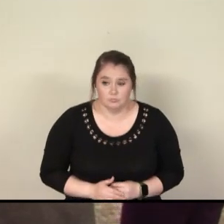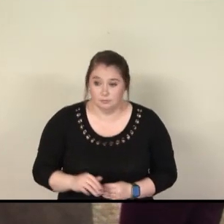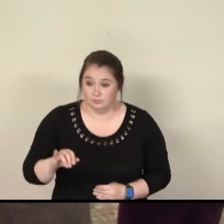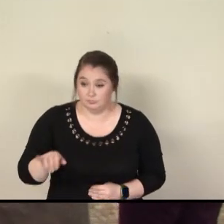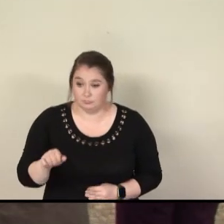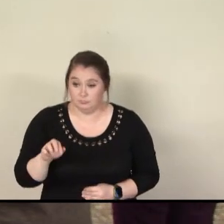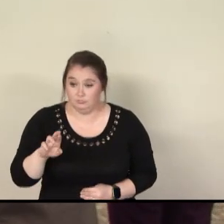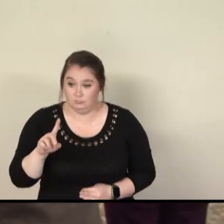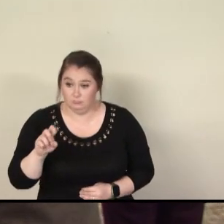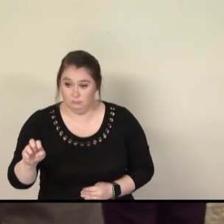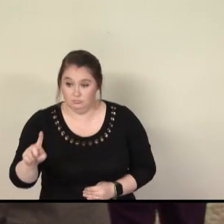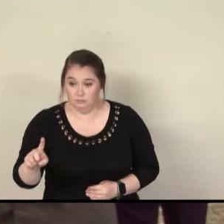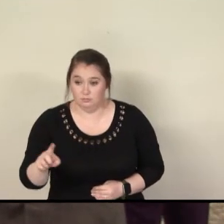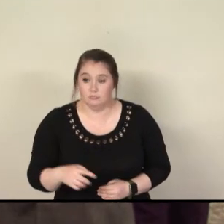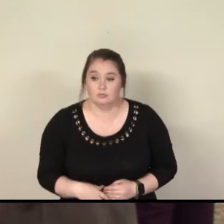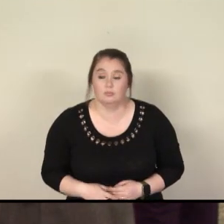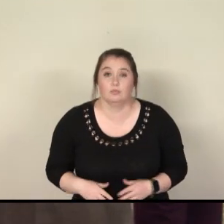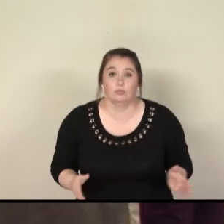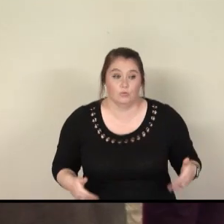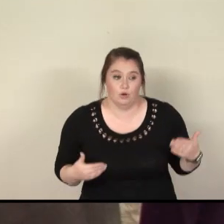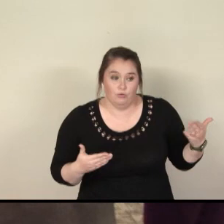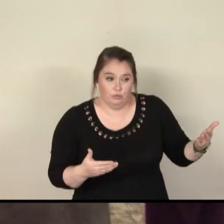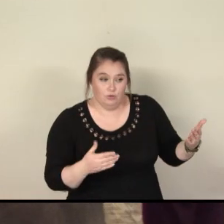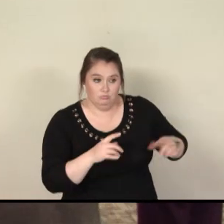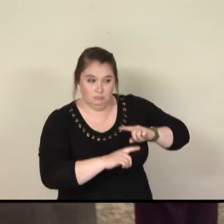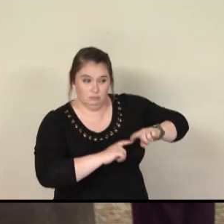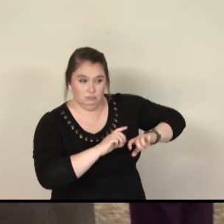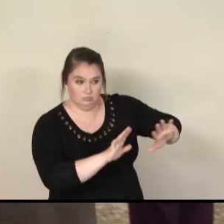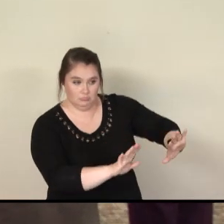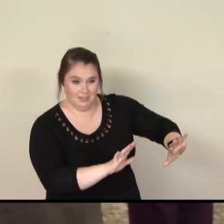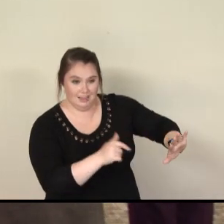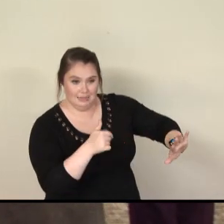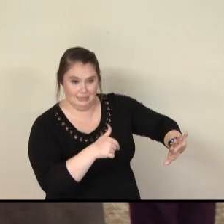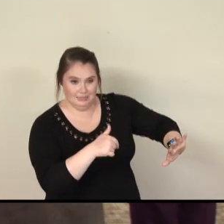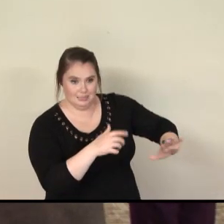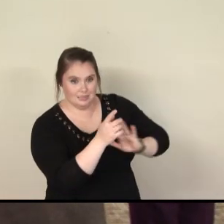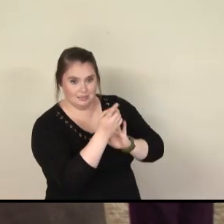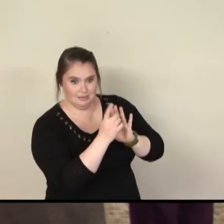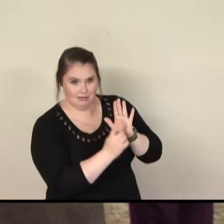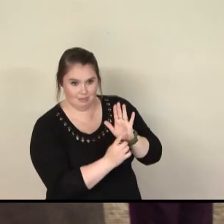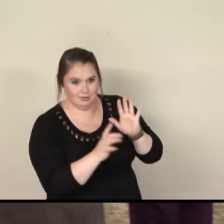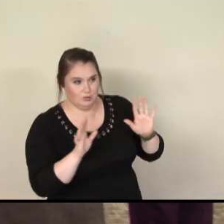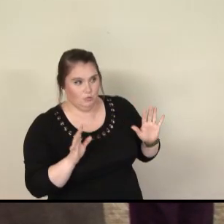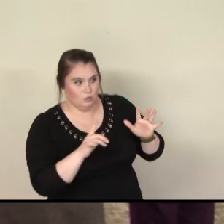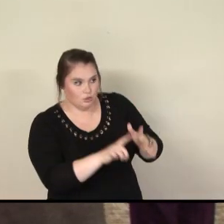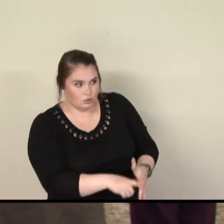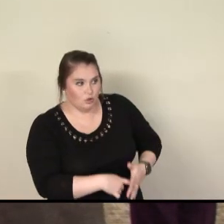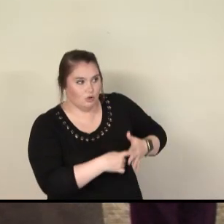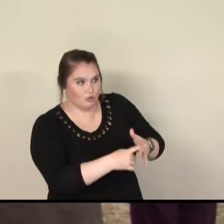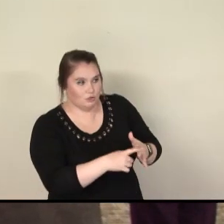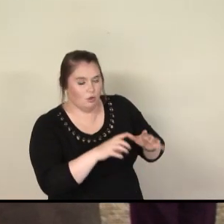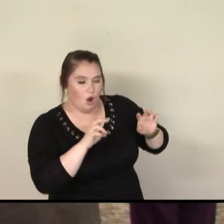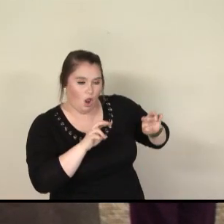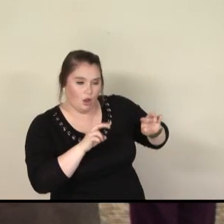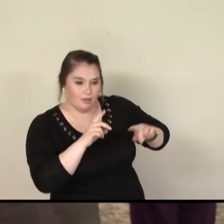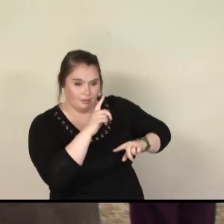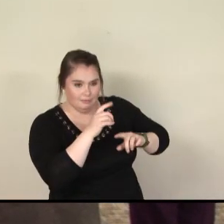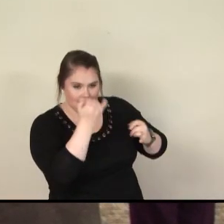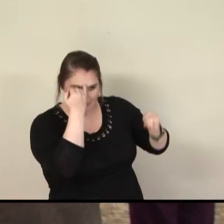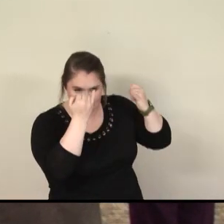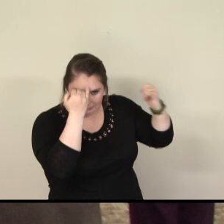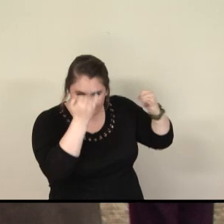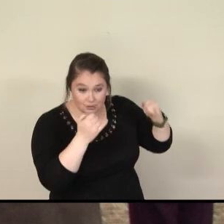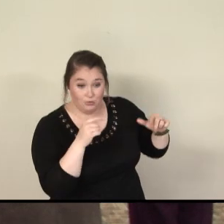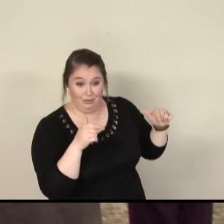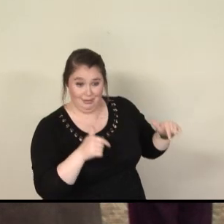Jared, So did you I have was something? just going to offer again, a reminder, this is schematic design, so we're just starting to explore the ideas out there. So this is about the